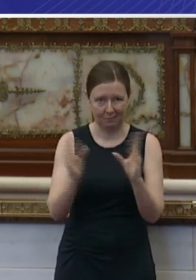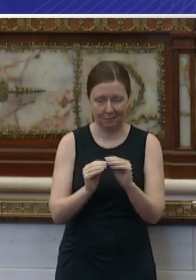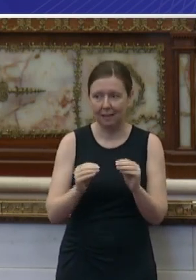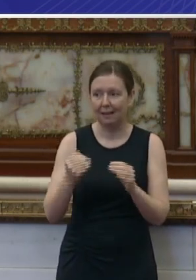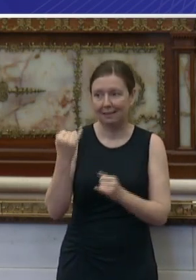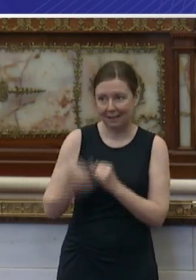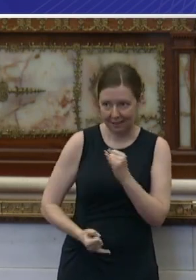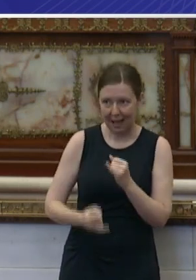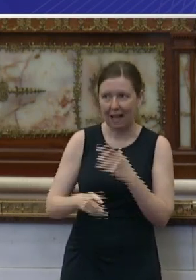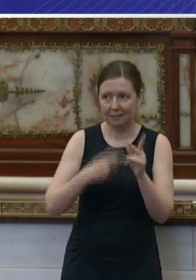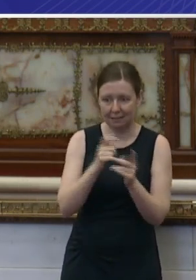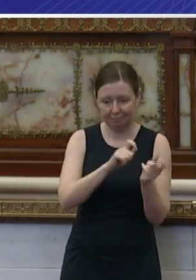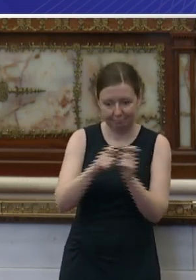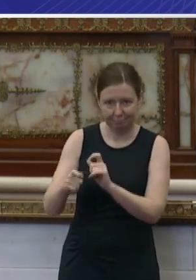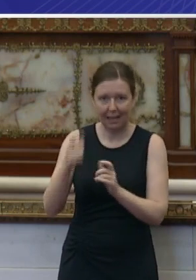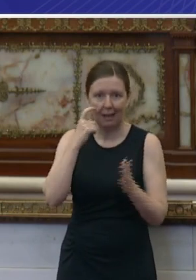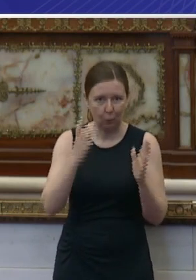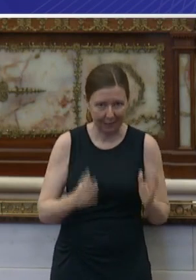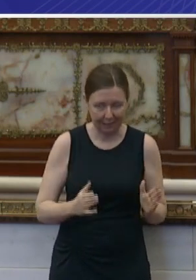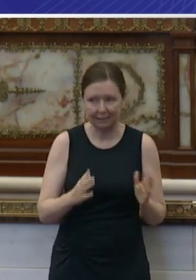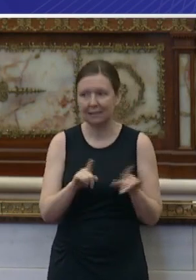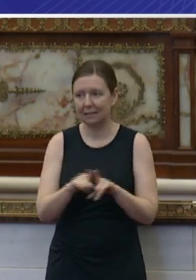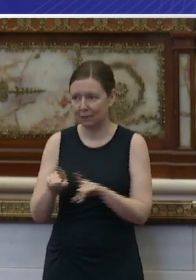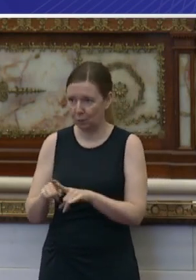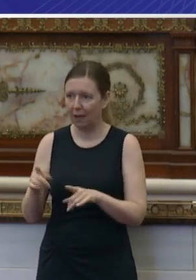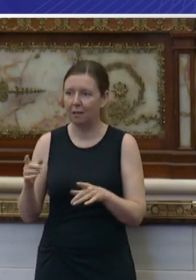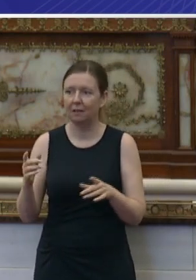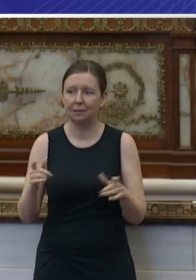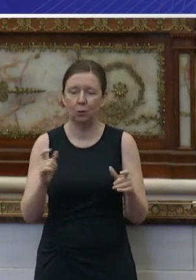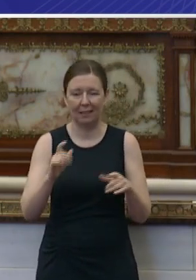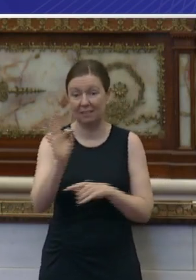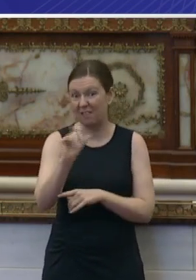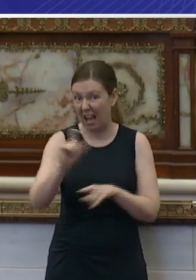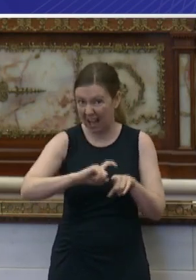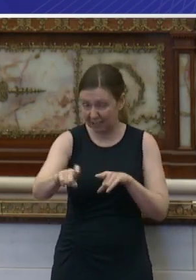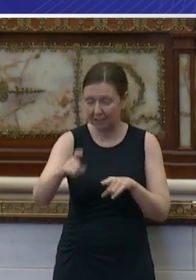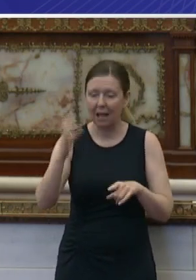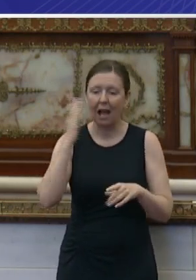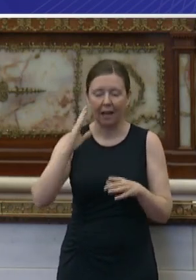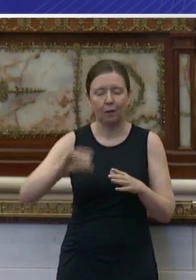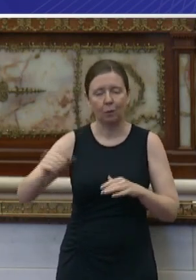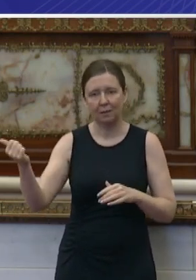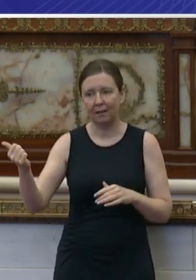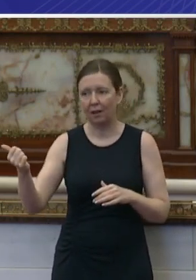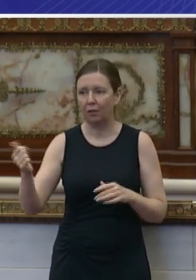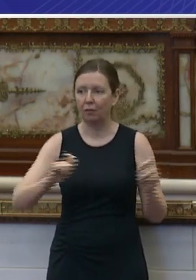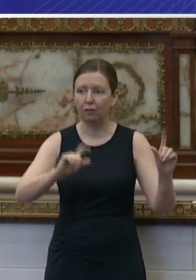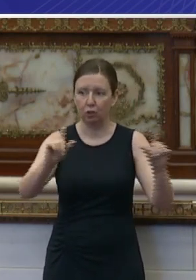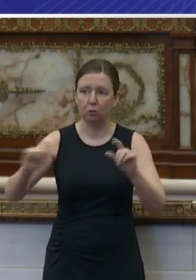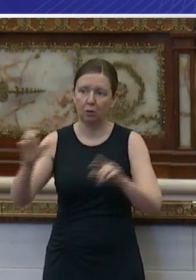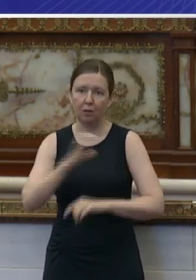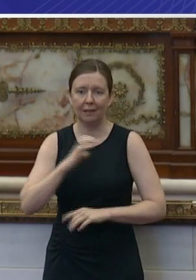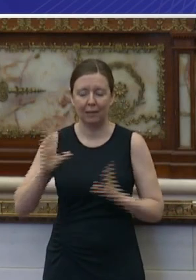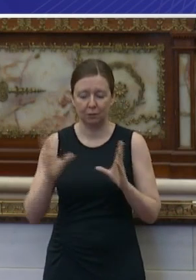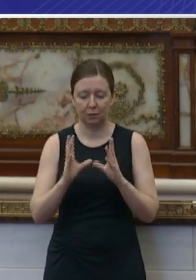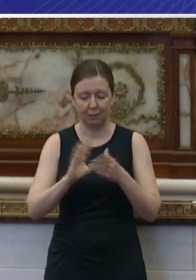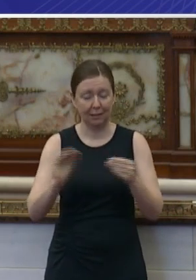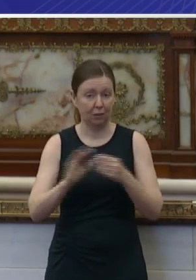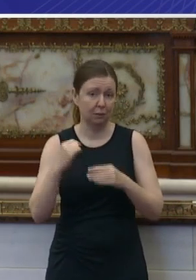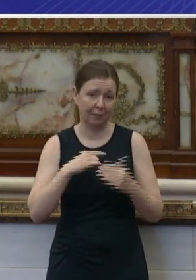last version of amendments and the witnesses, as well as a quick fact sheet. I know in some of the other virtual council hearings that we've